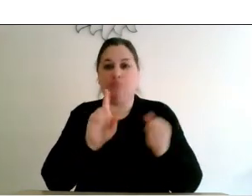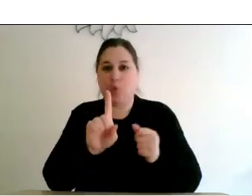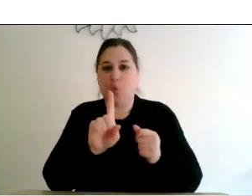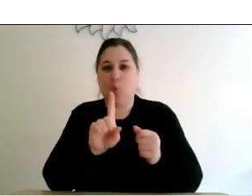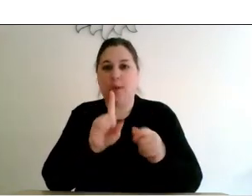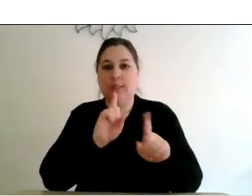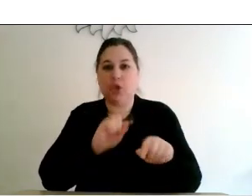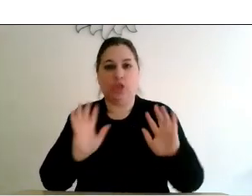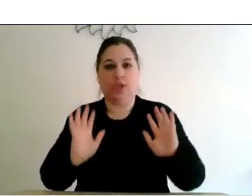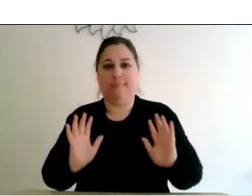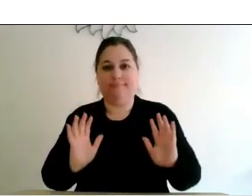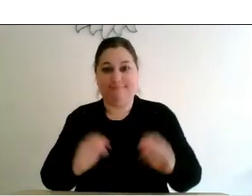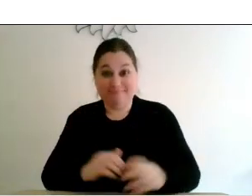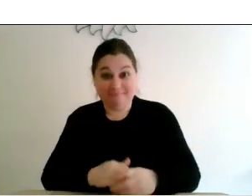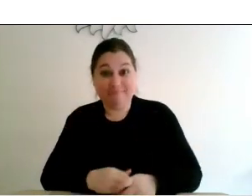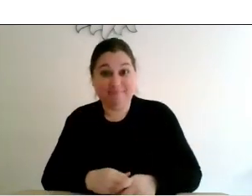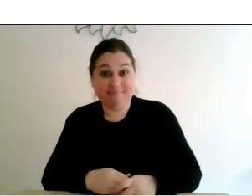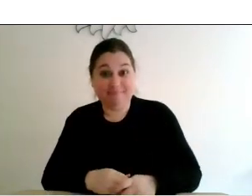Okay.